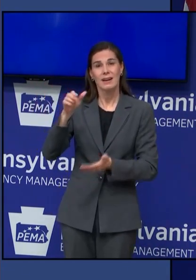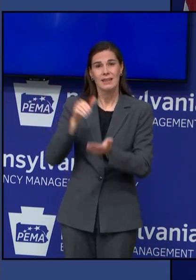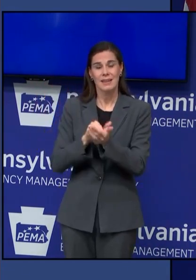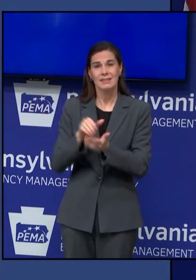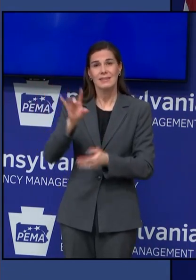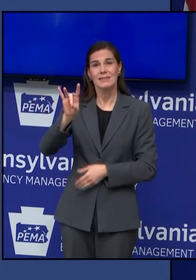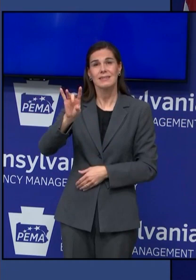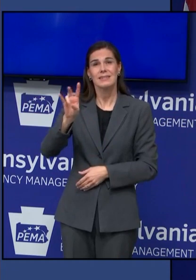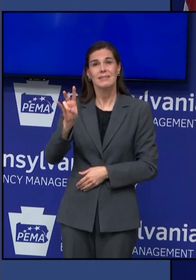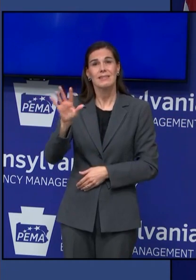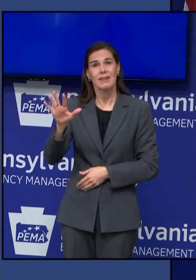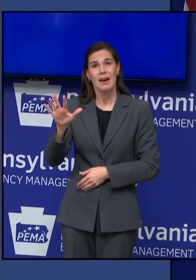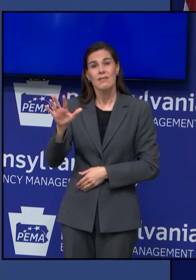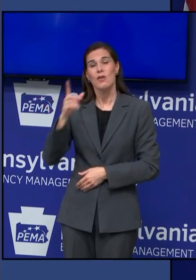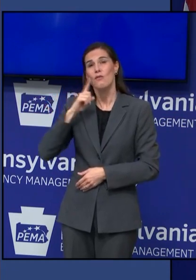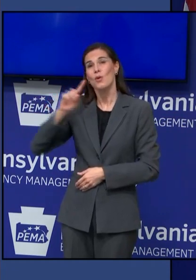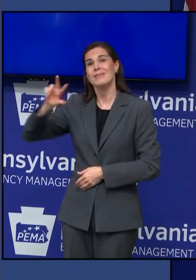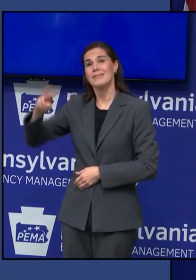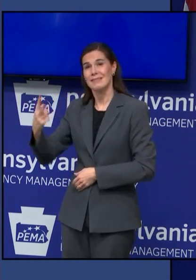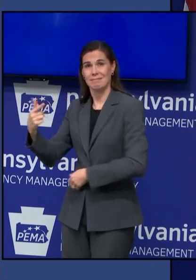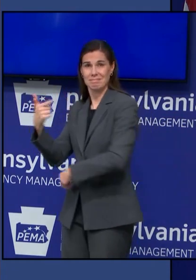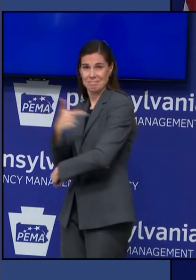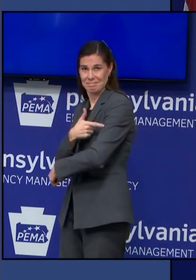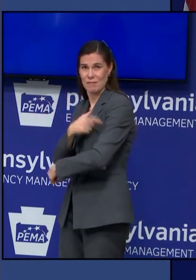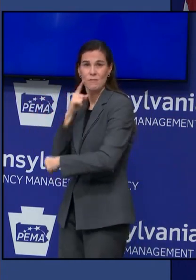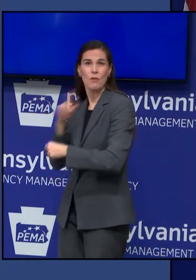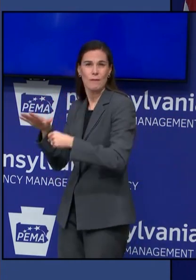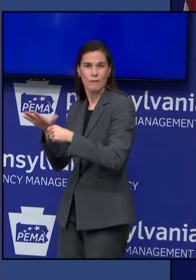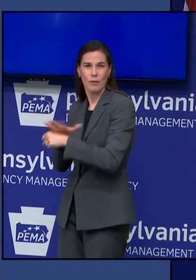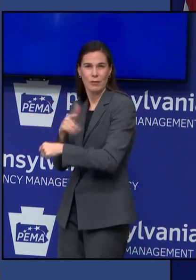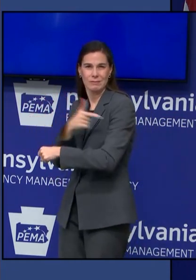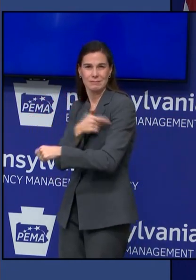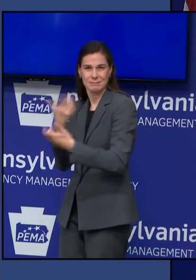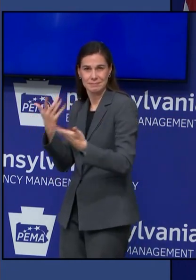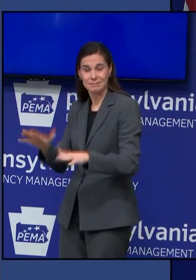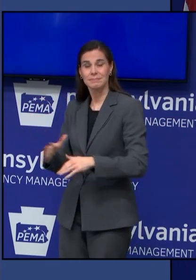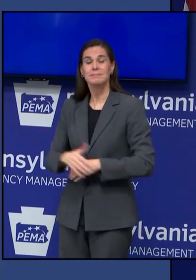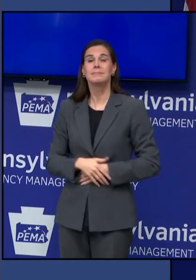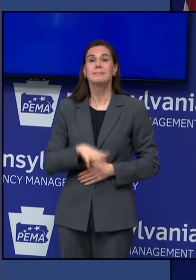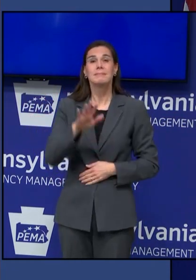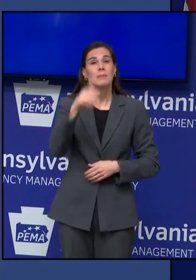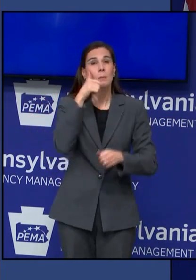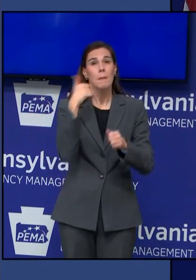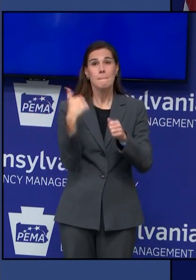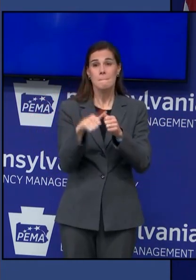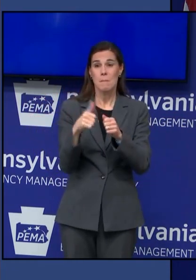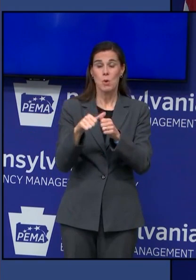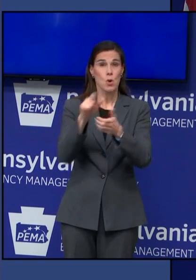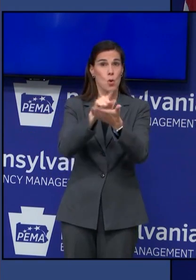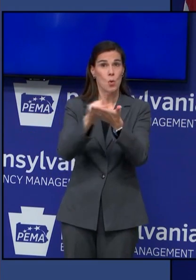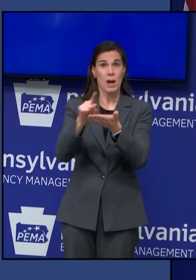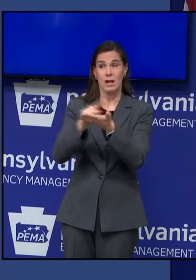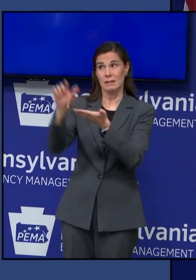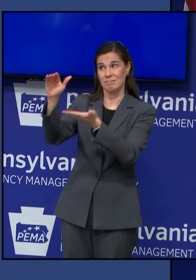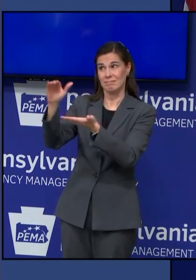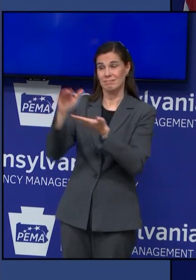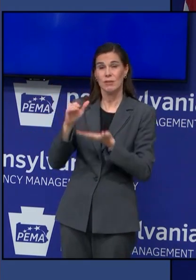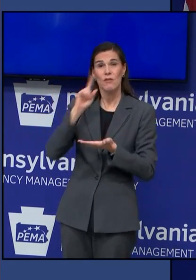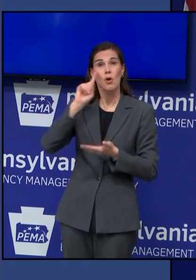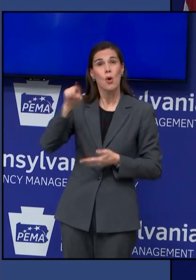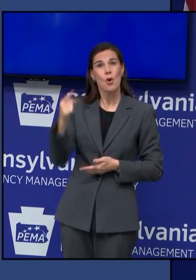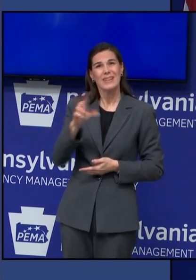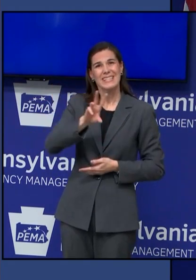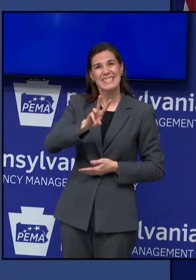139,875 doses of vaccine to give people their second dose so they can be fully vaccinated. Keep in mind that our weekly allocation is only for 66